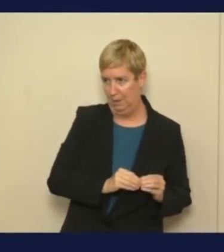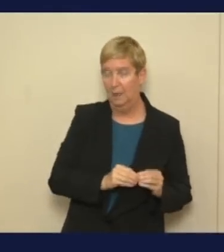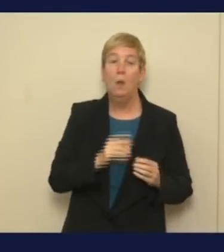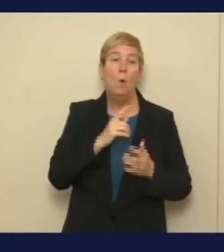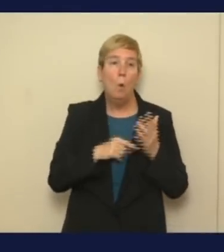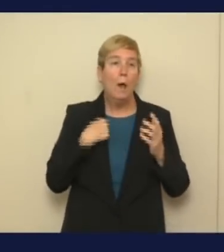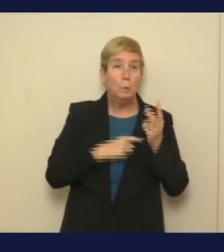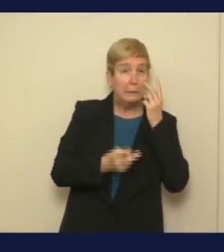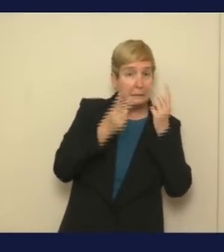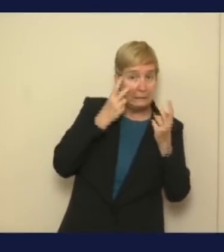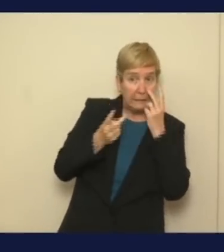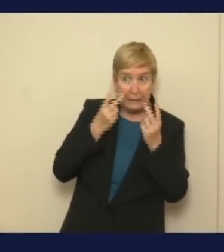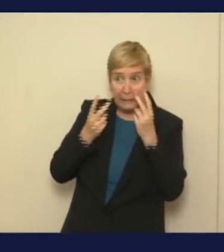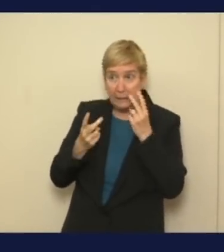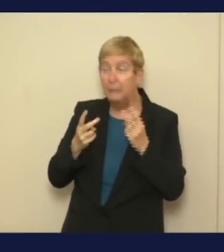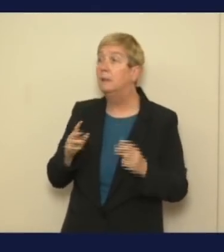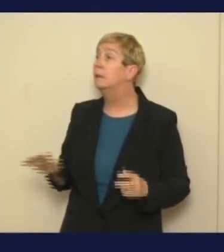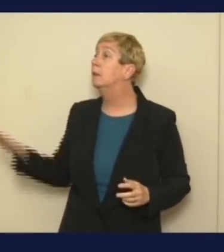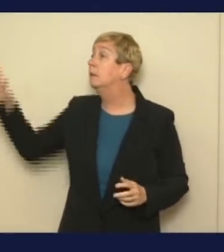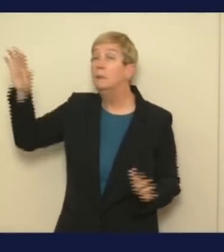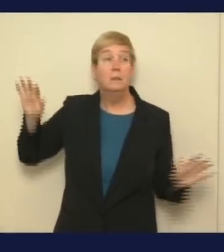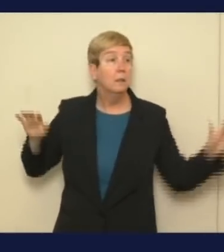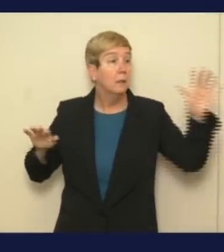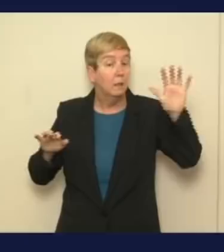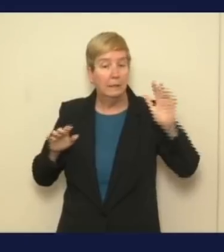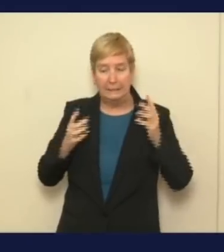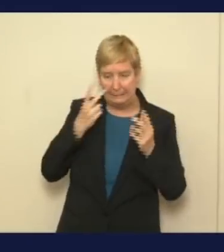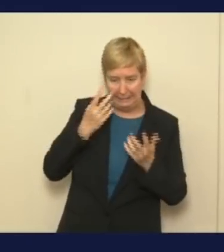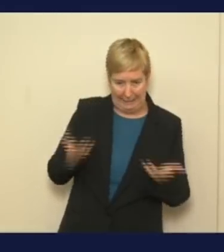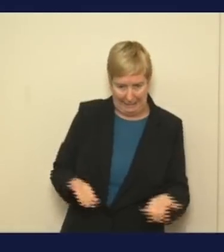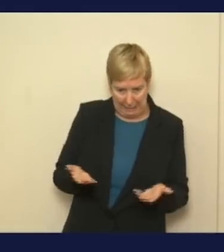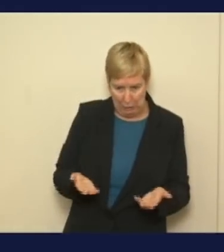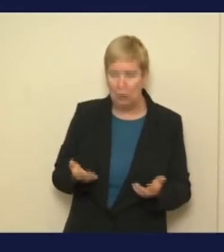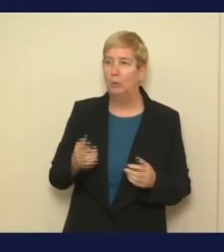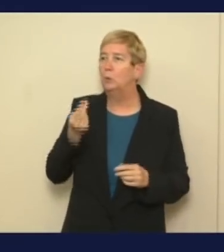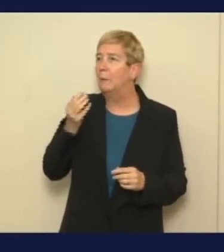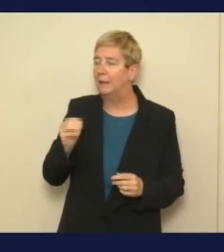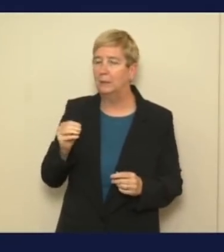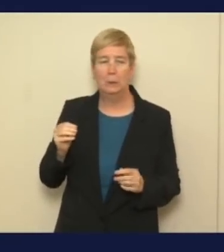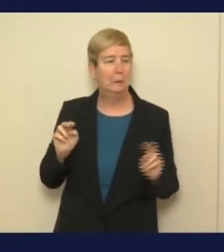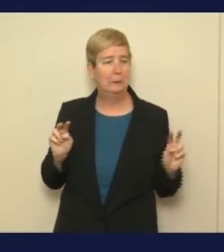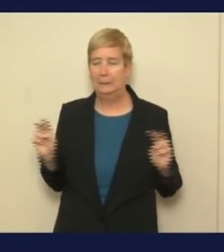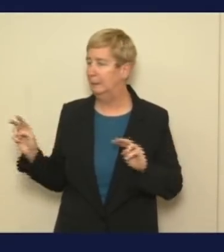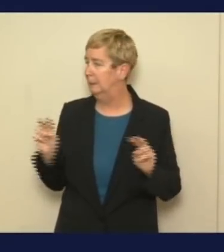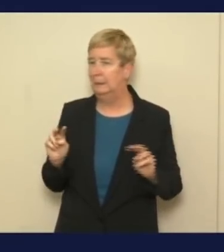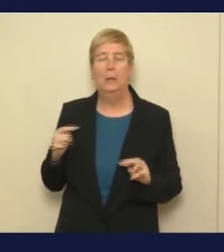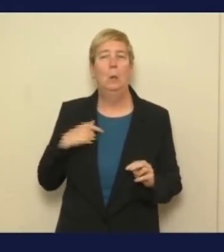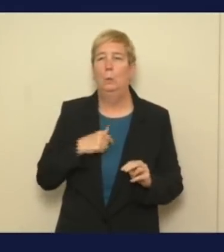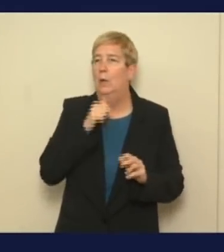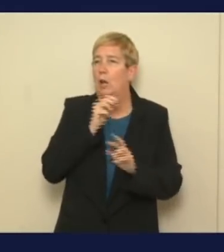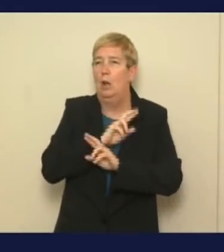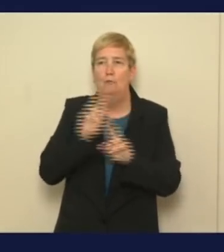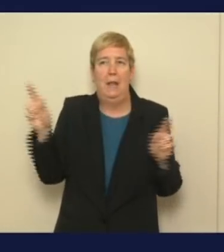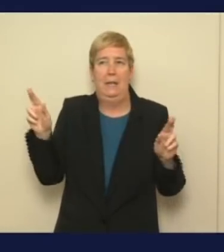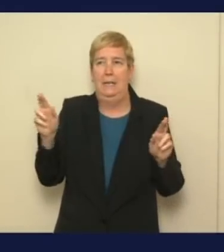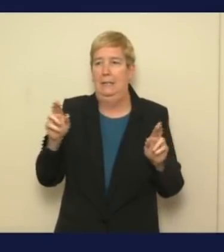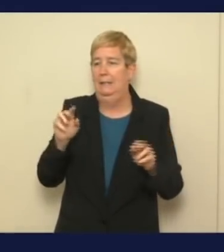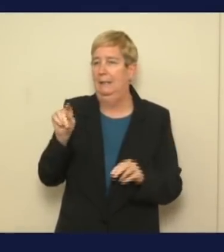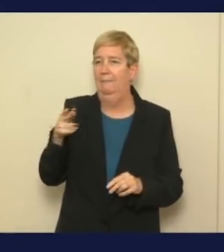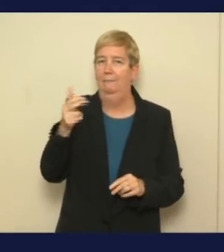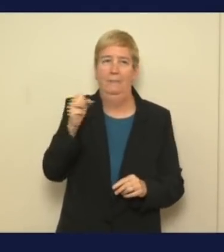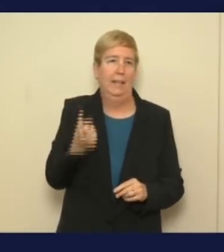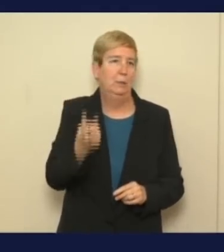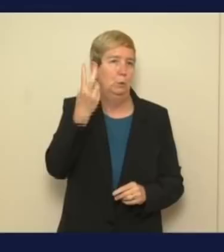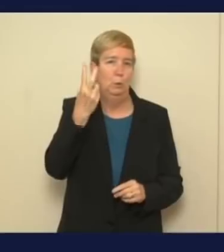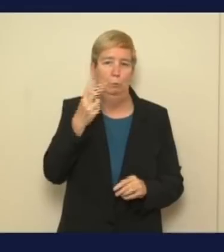and what we're seeing right here in our own state is a clear indication that we are not quite ready to go to phase 2. Does that